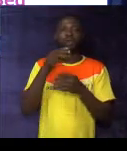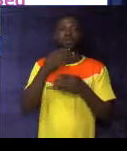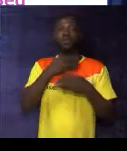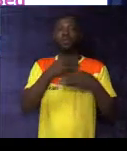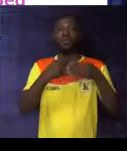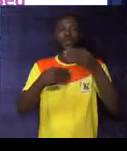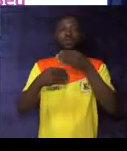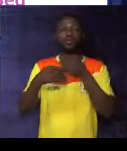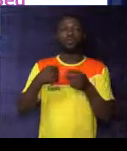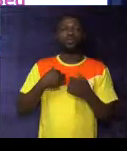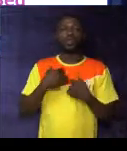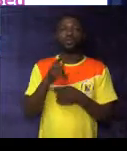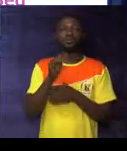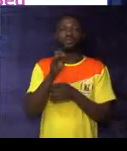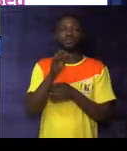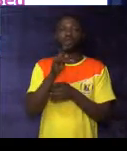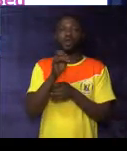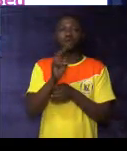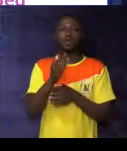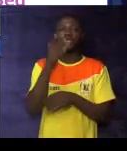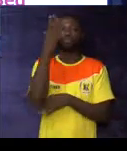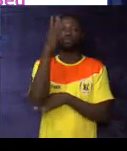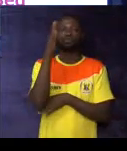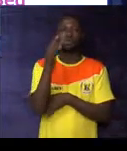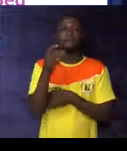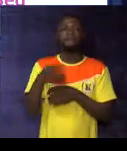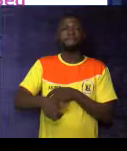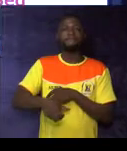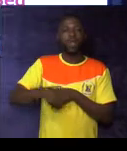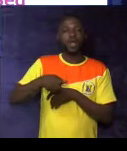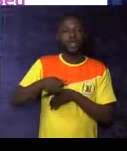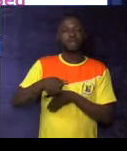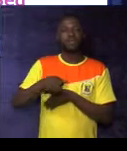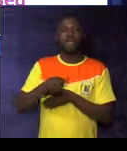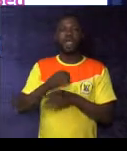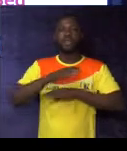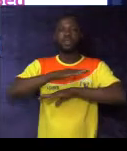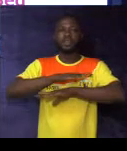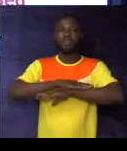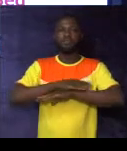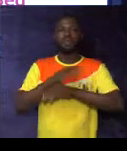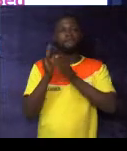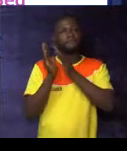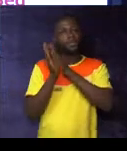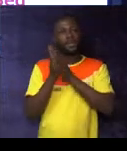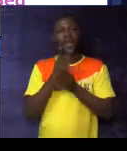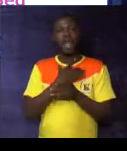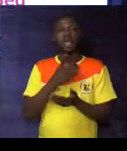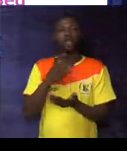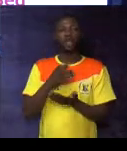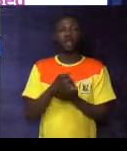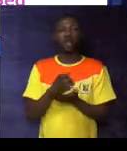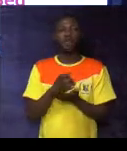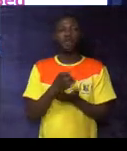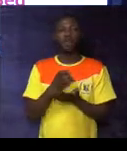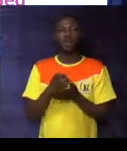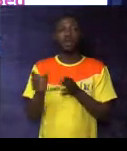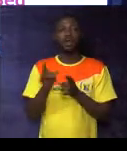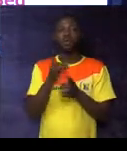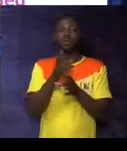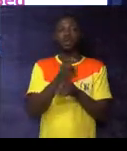have window, tree cup, tree, bucket, table, bed, and